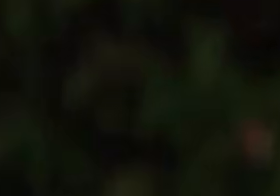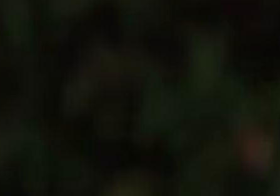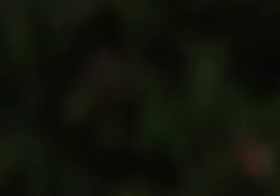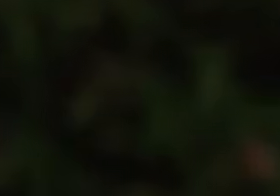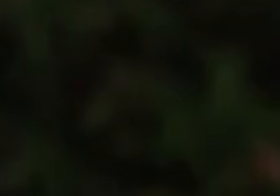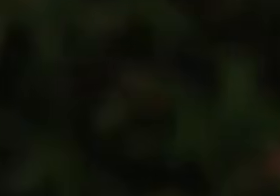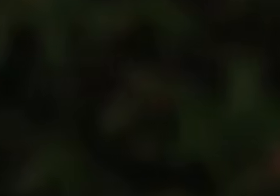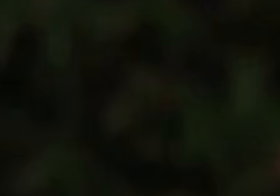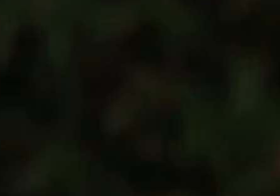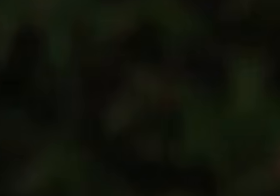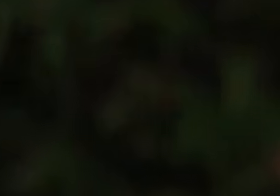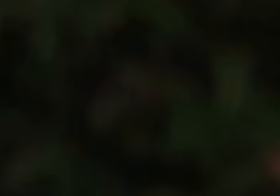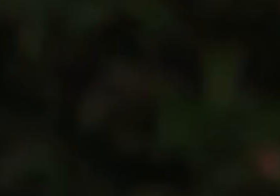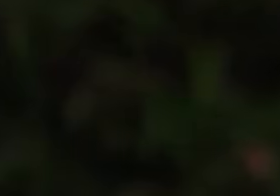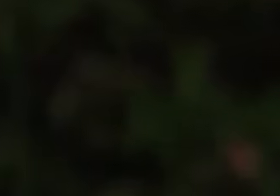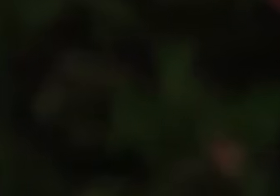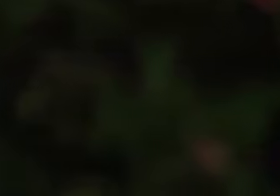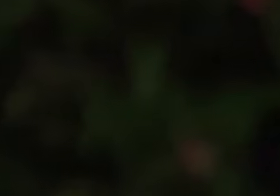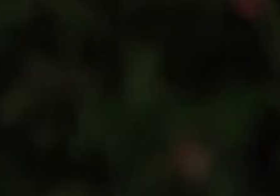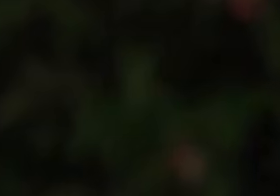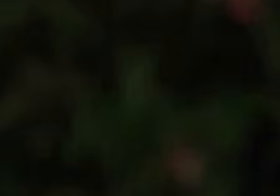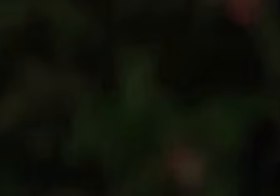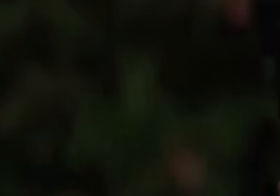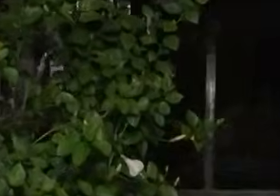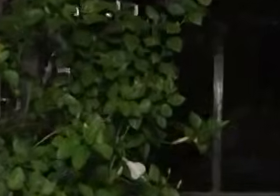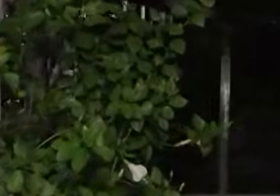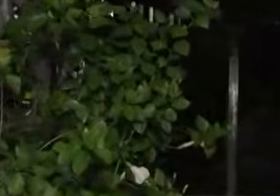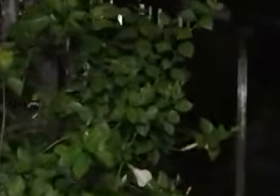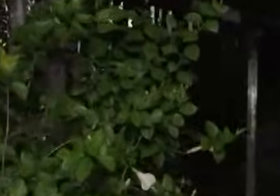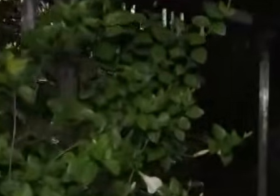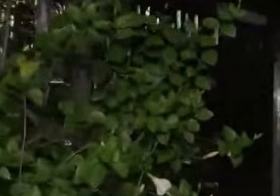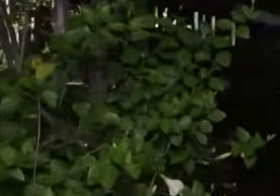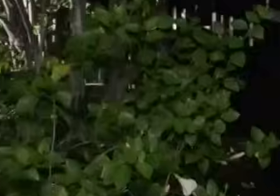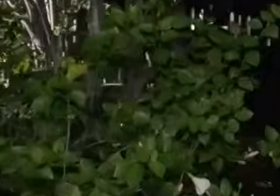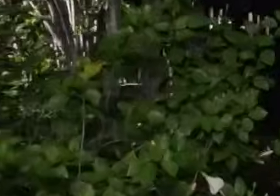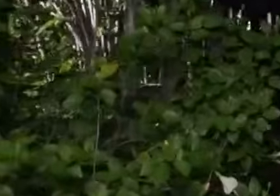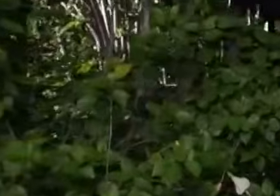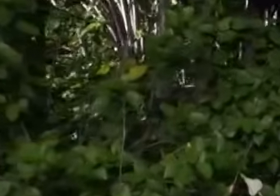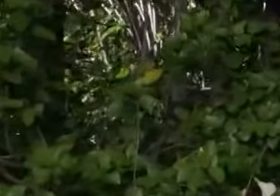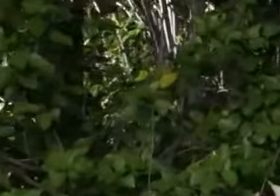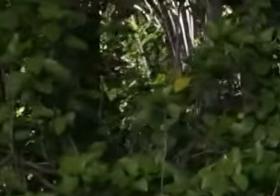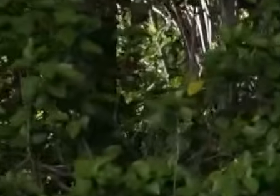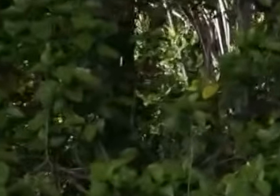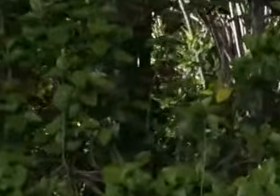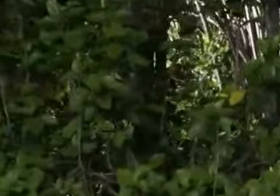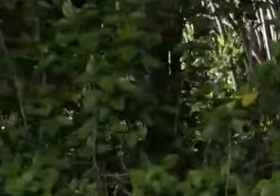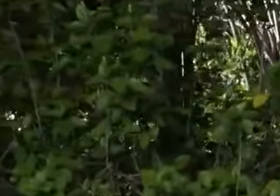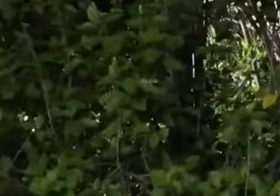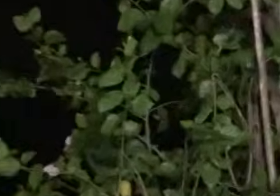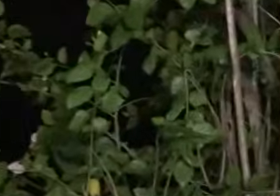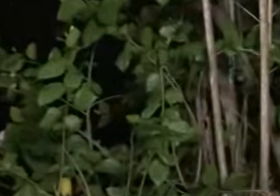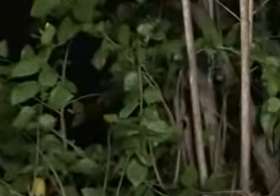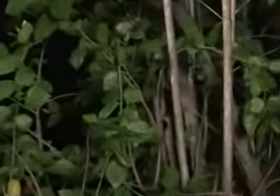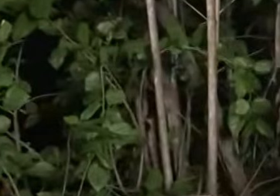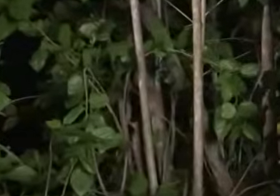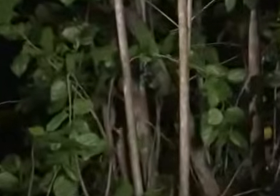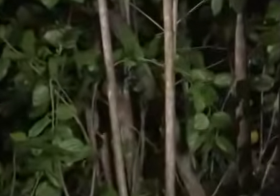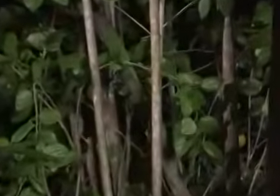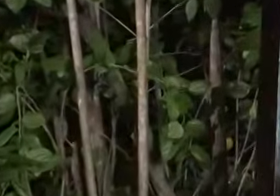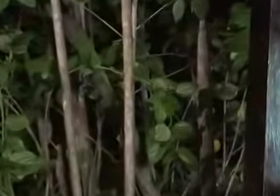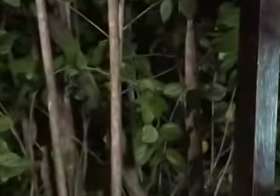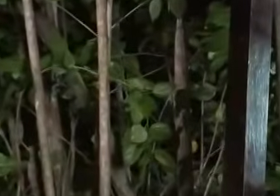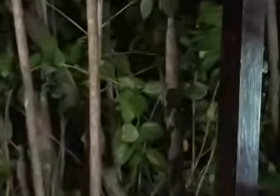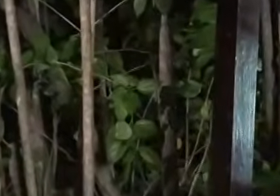Me say your mouth are for you, bam bam, but them teeth are for me, girl. So if you